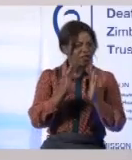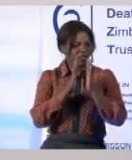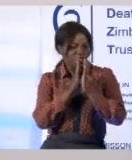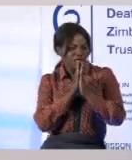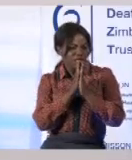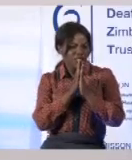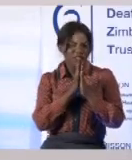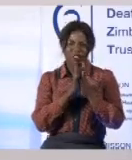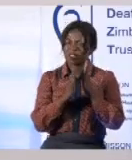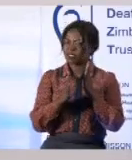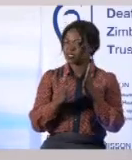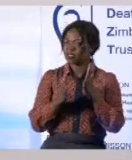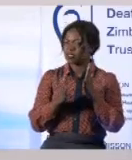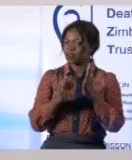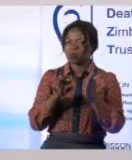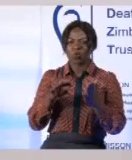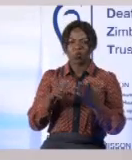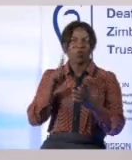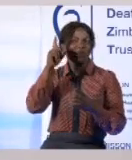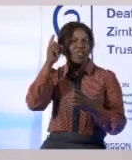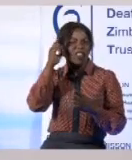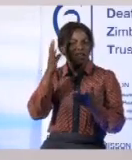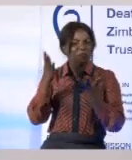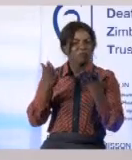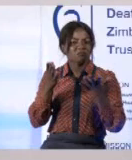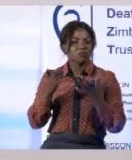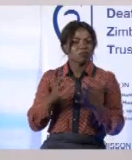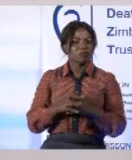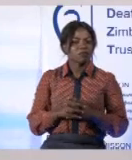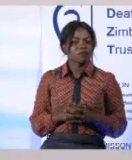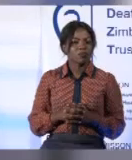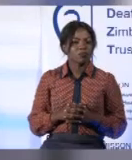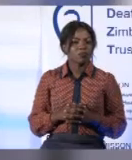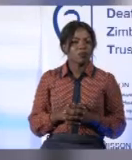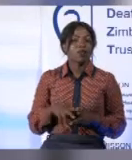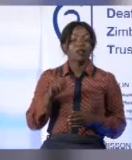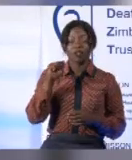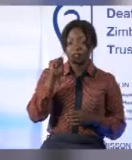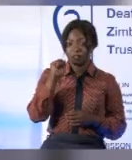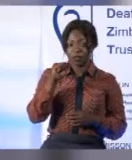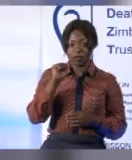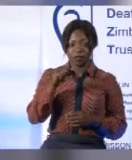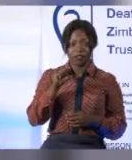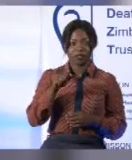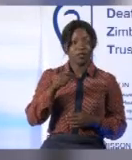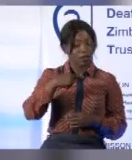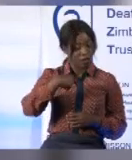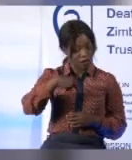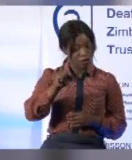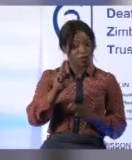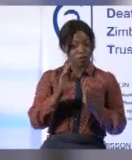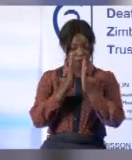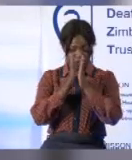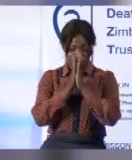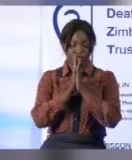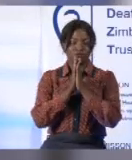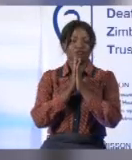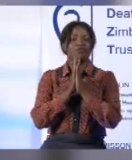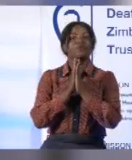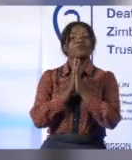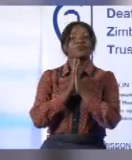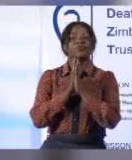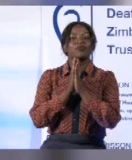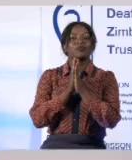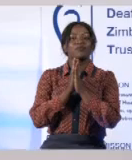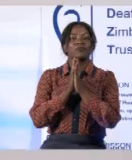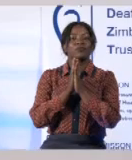you believe in a higher power, McDonald? I am religious. I do go to church.